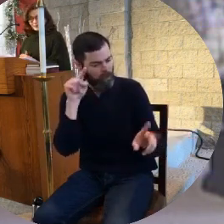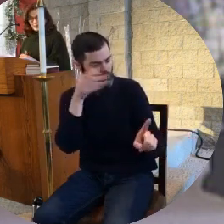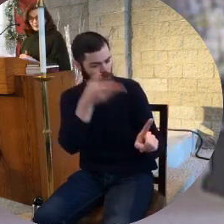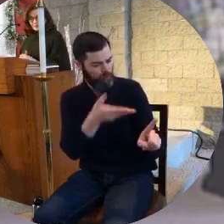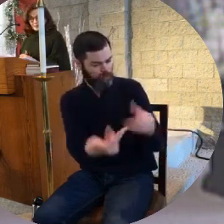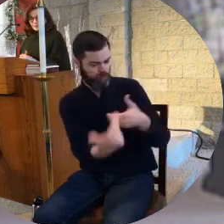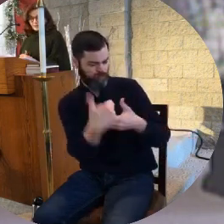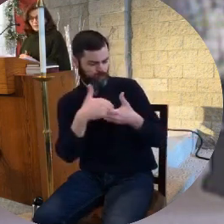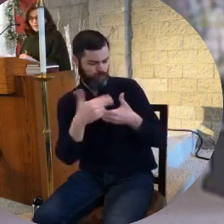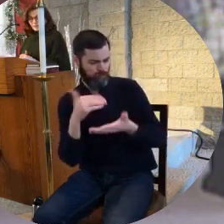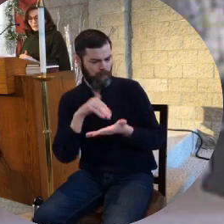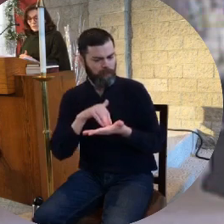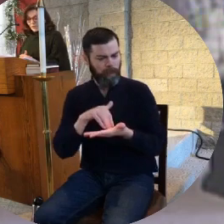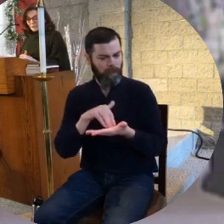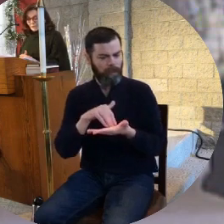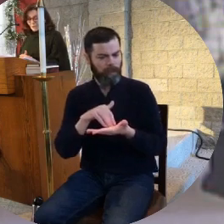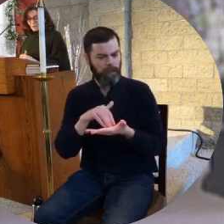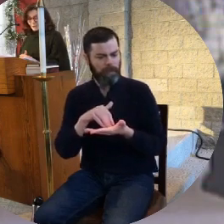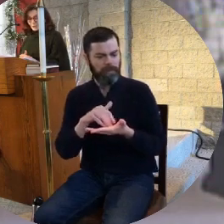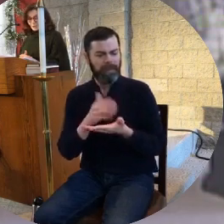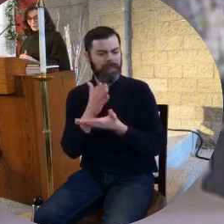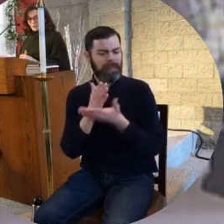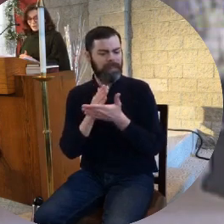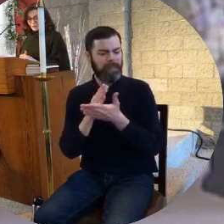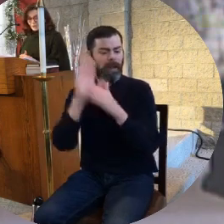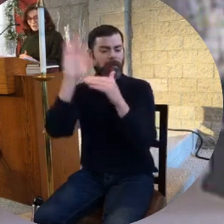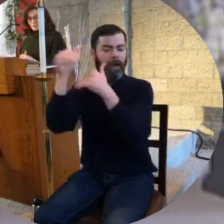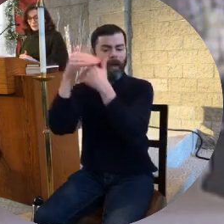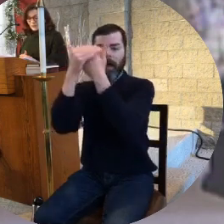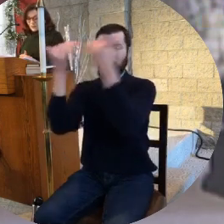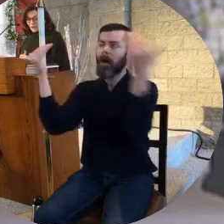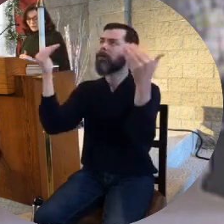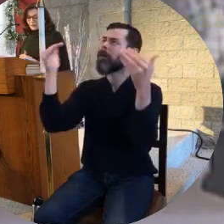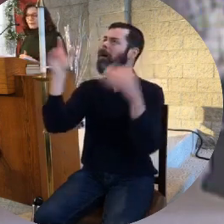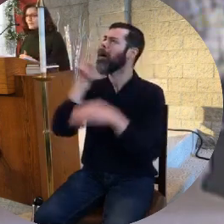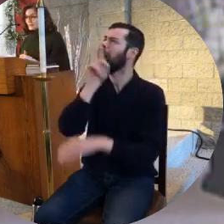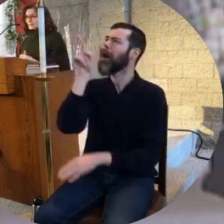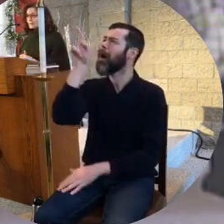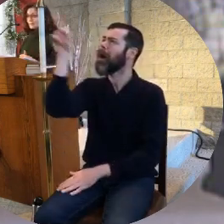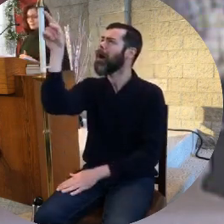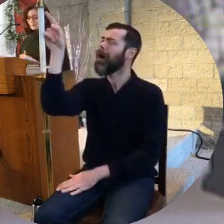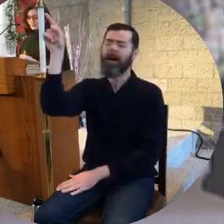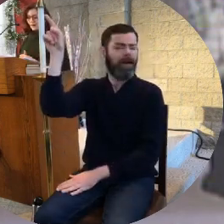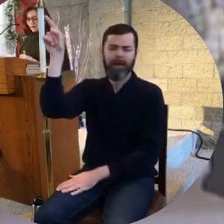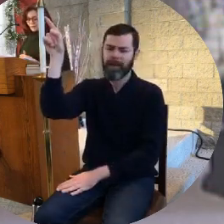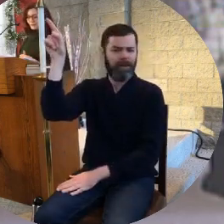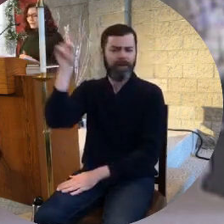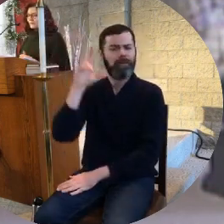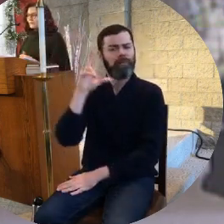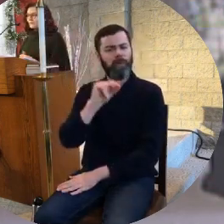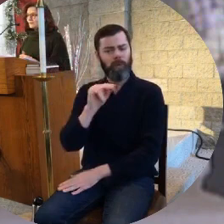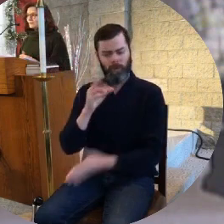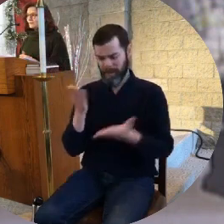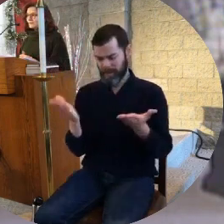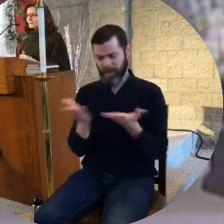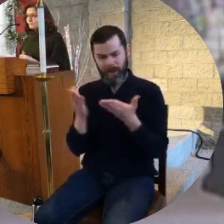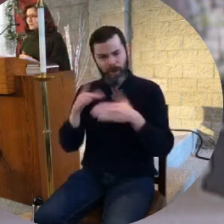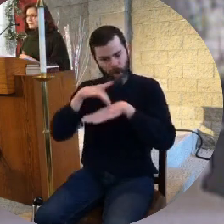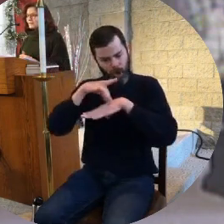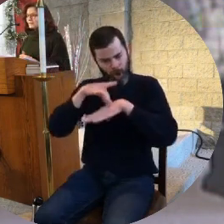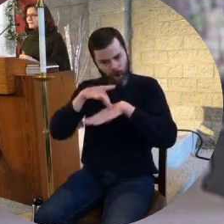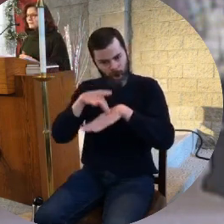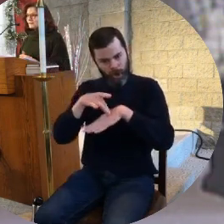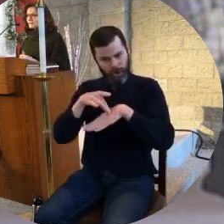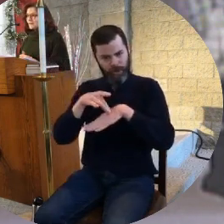Not to some celestial heaven away from the earth, but to a heaven here on earth,